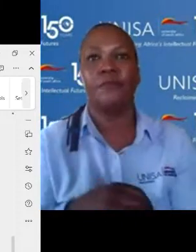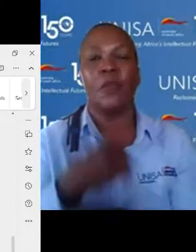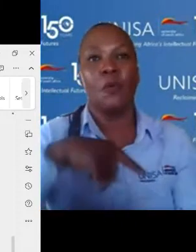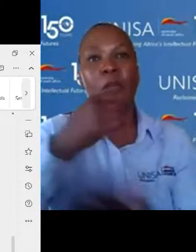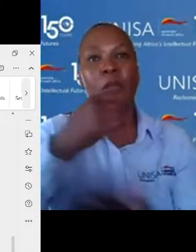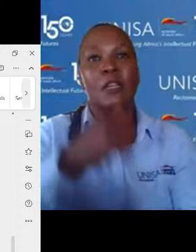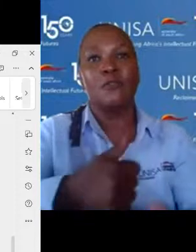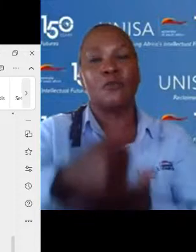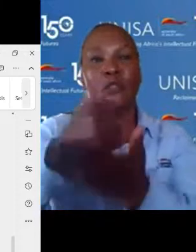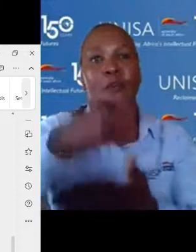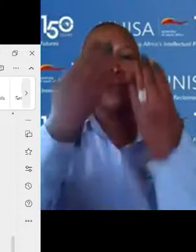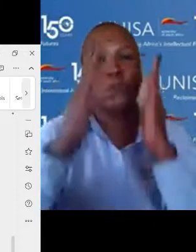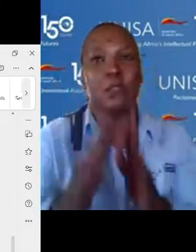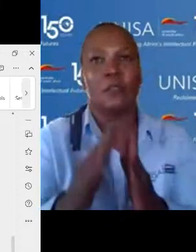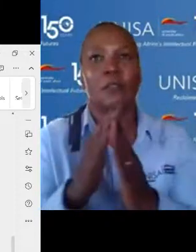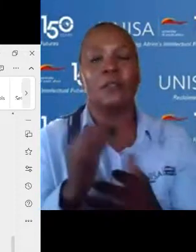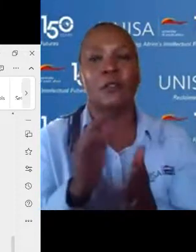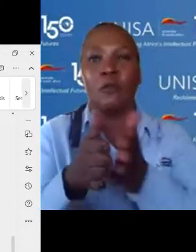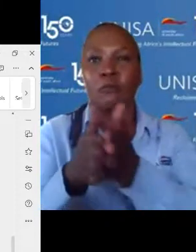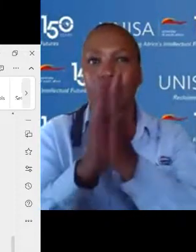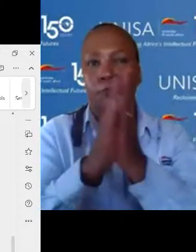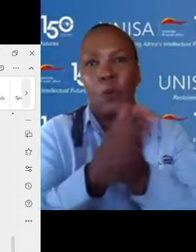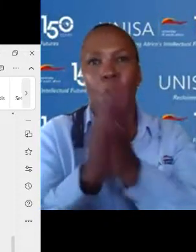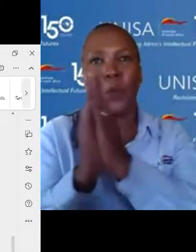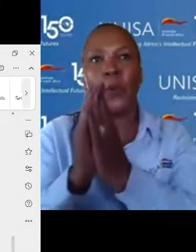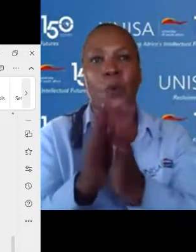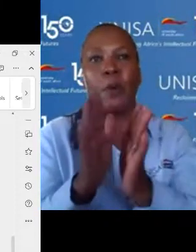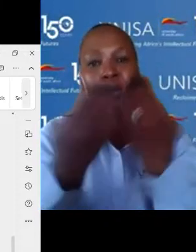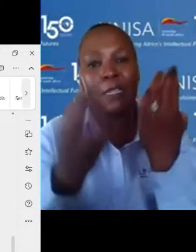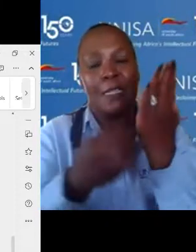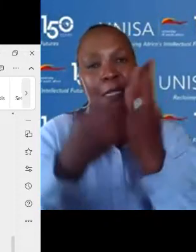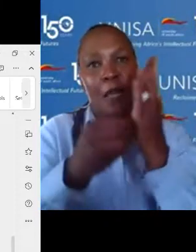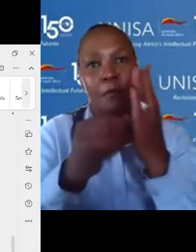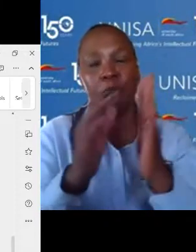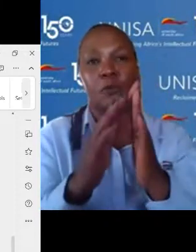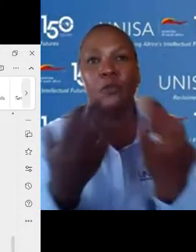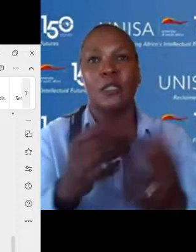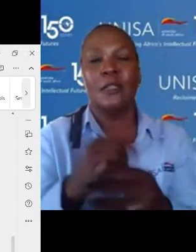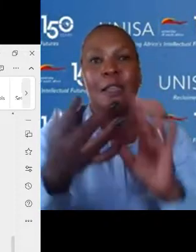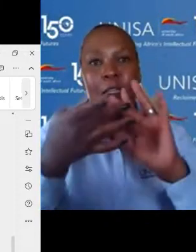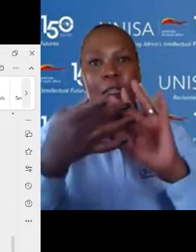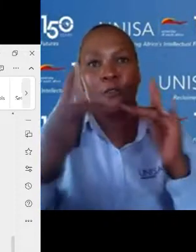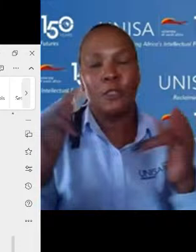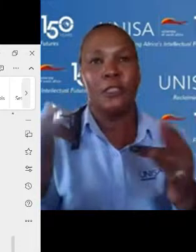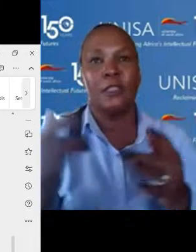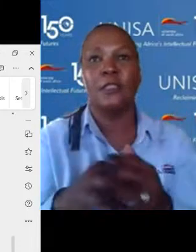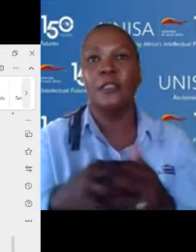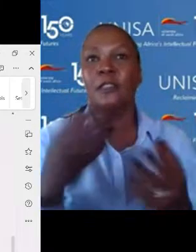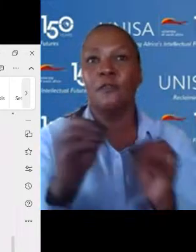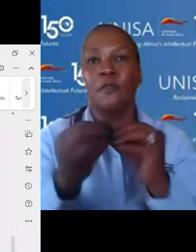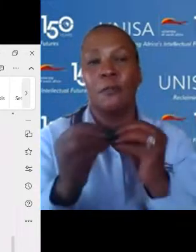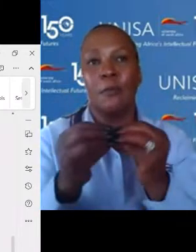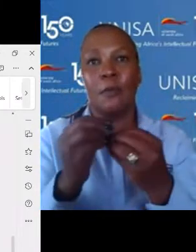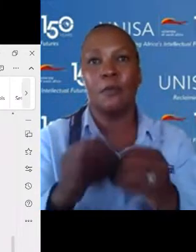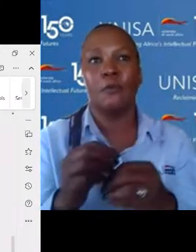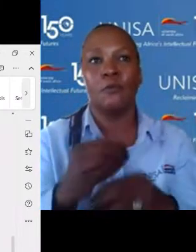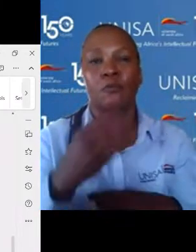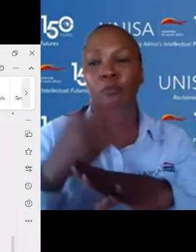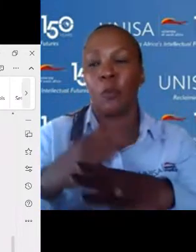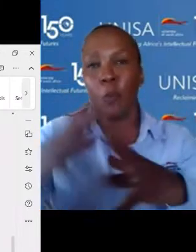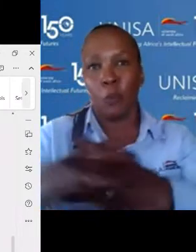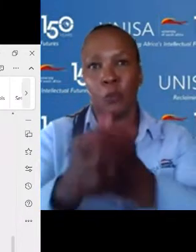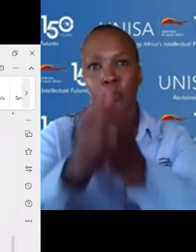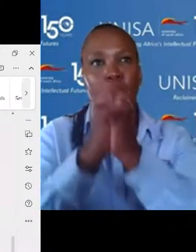students to request prescribed books in electronic format. We liaise with publishers